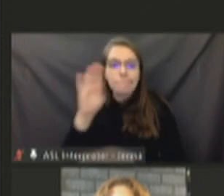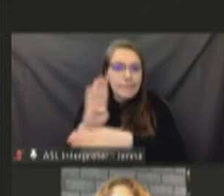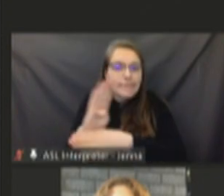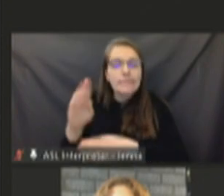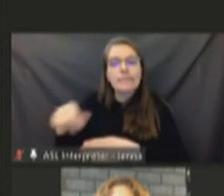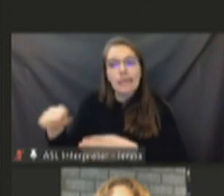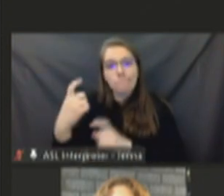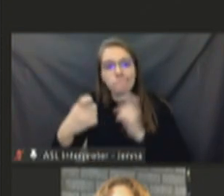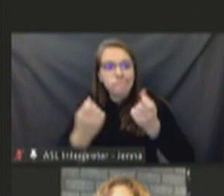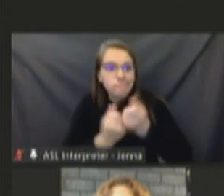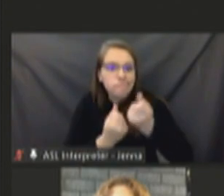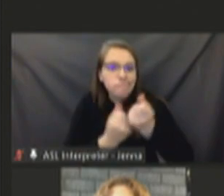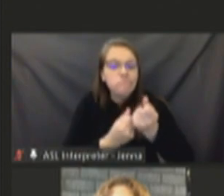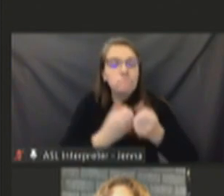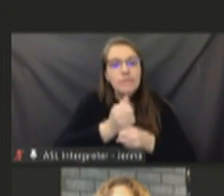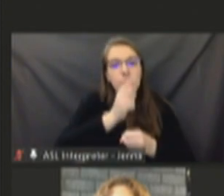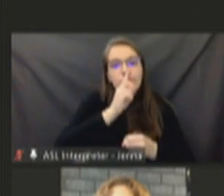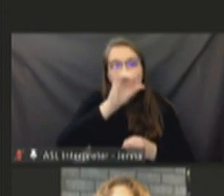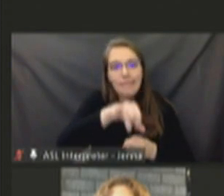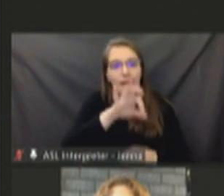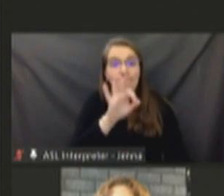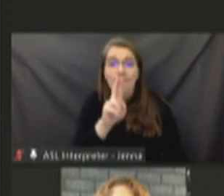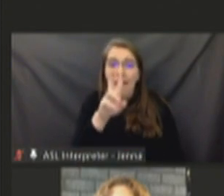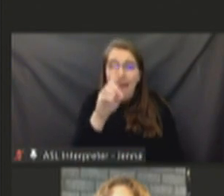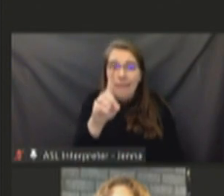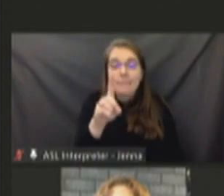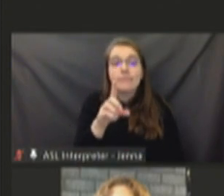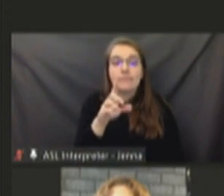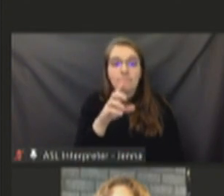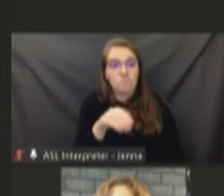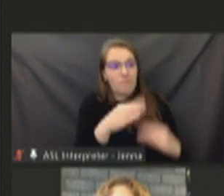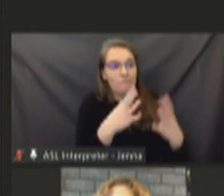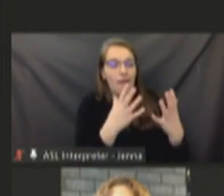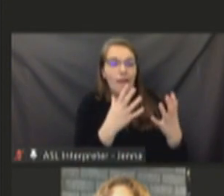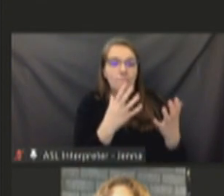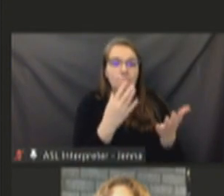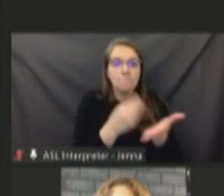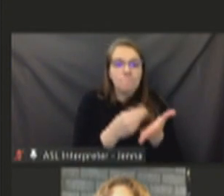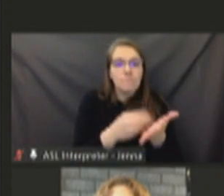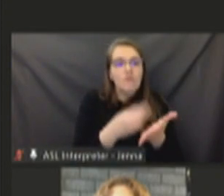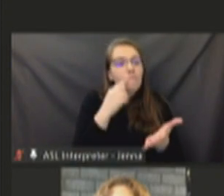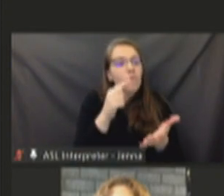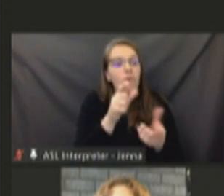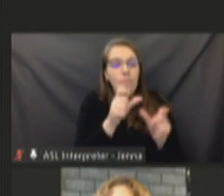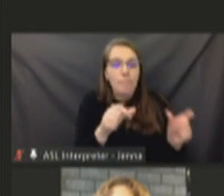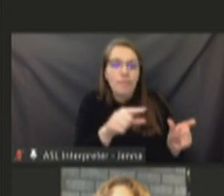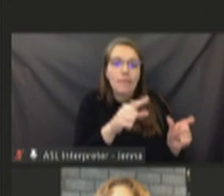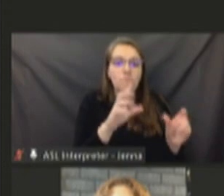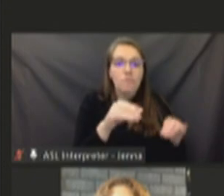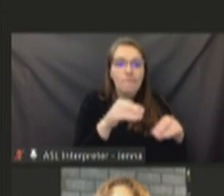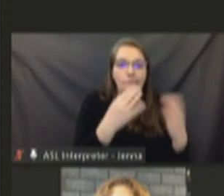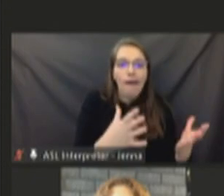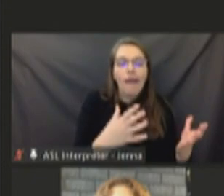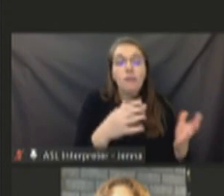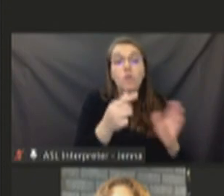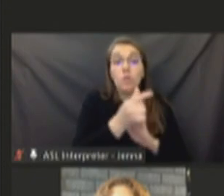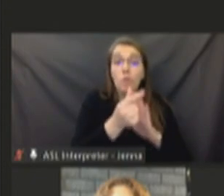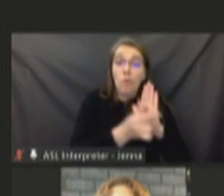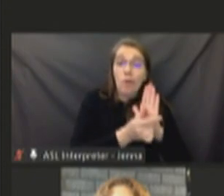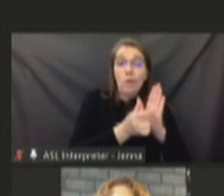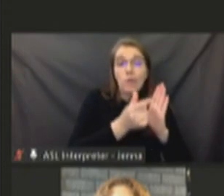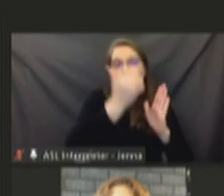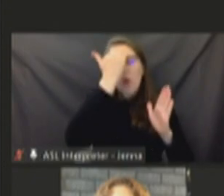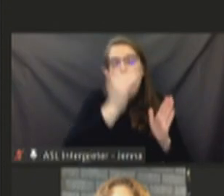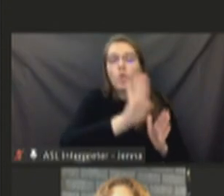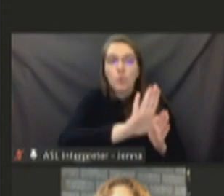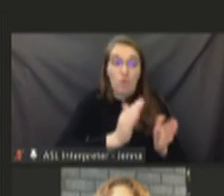to really provide funds to organizations that are doing work, that are providing Know Your Rights workshops. And these workshops tell